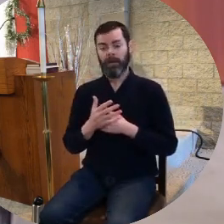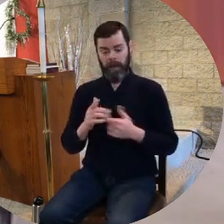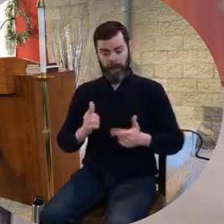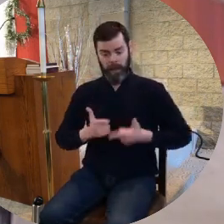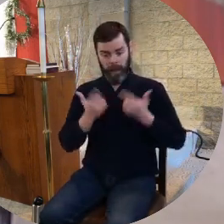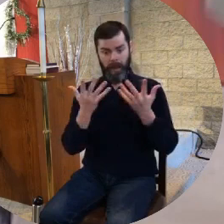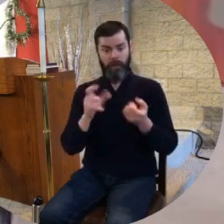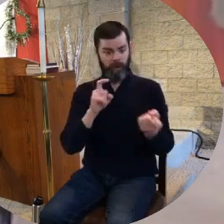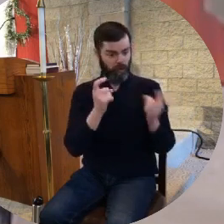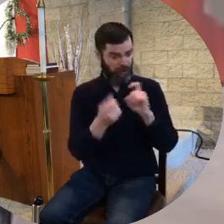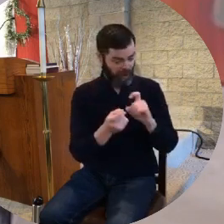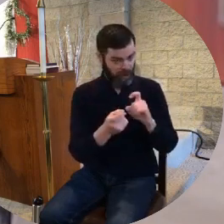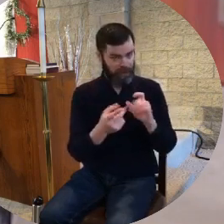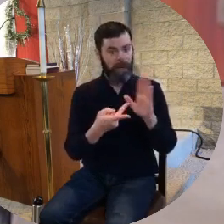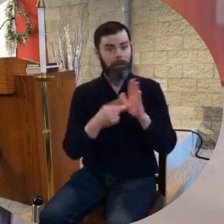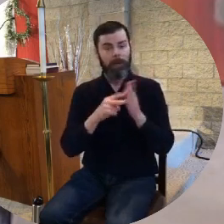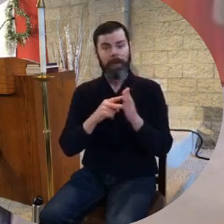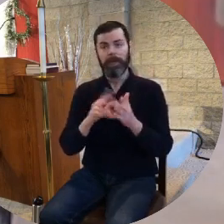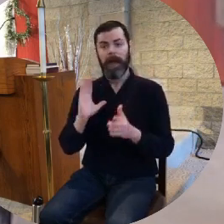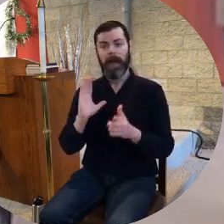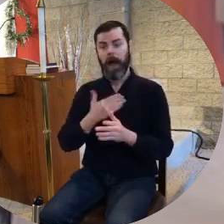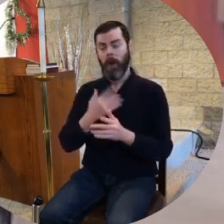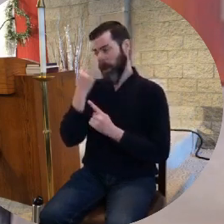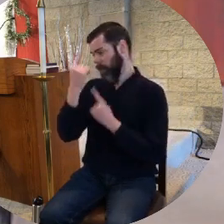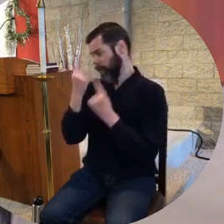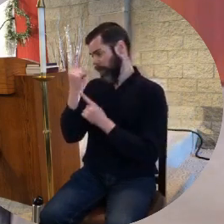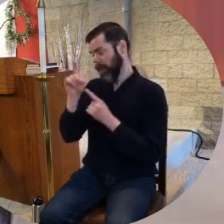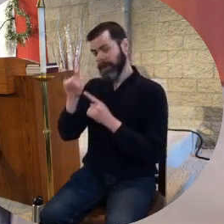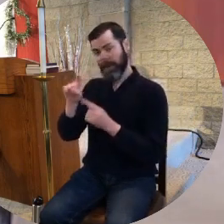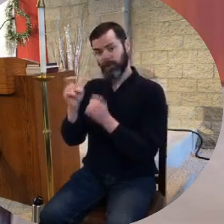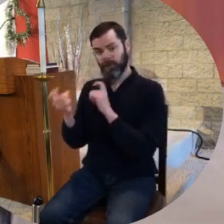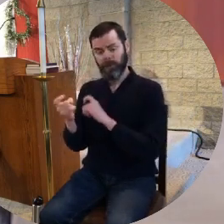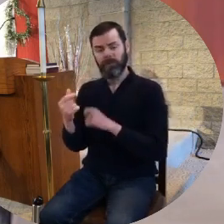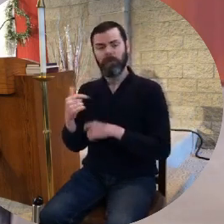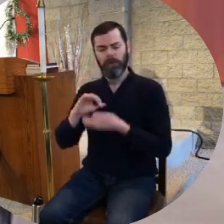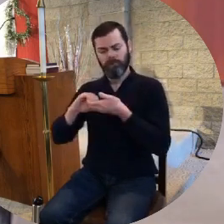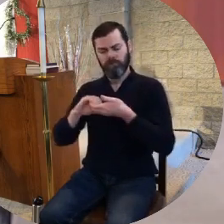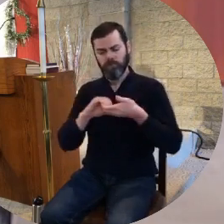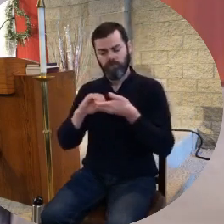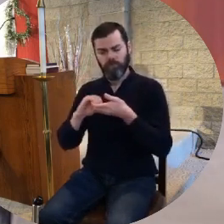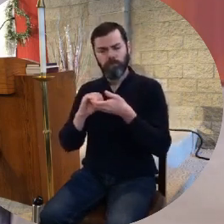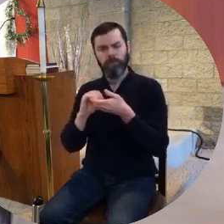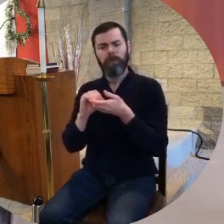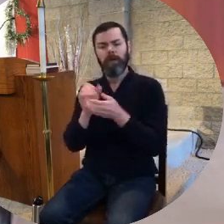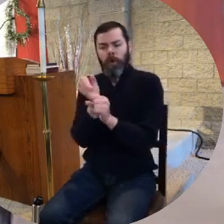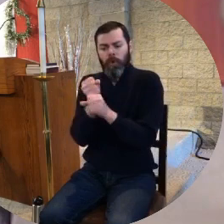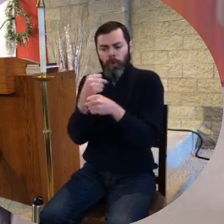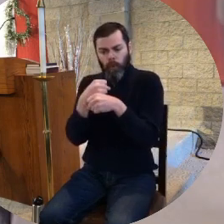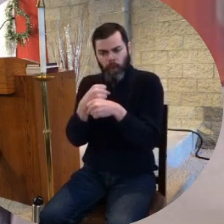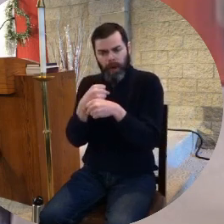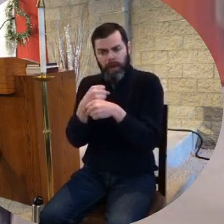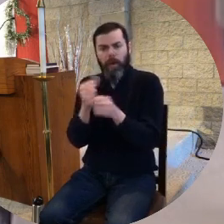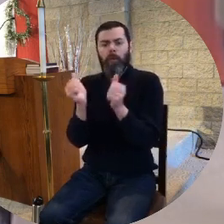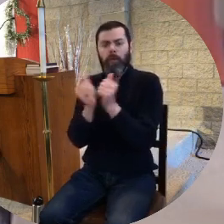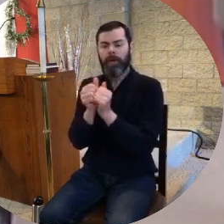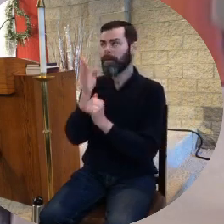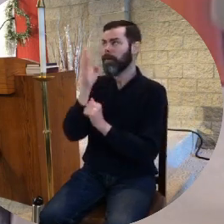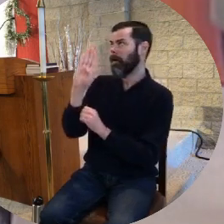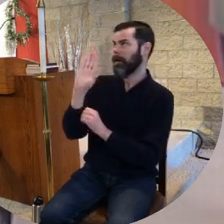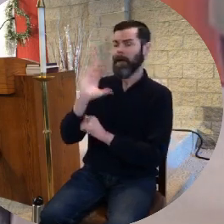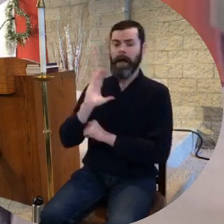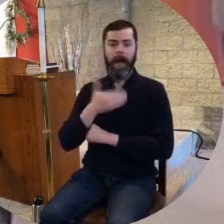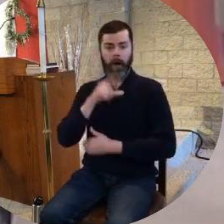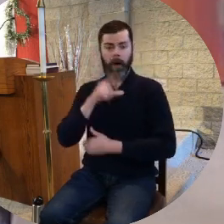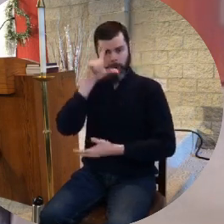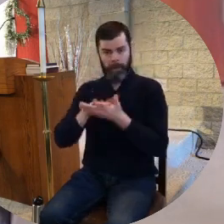our thoughts, and we create differently. That's why we're co-creators with God. And we also looked at the importance of our belief system. Our